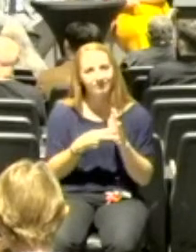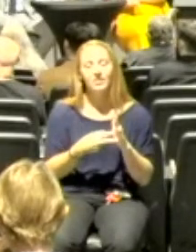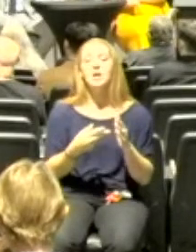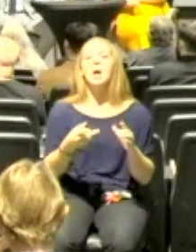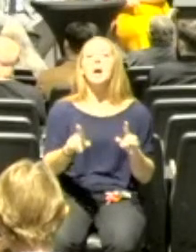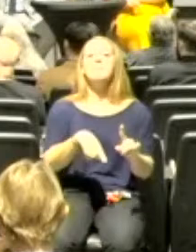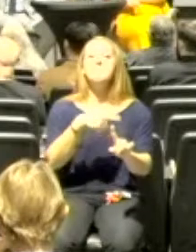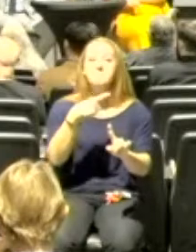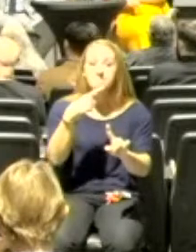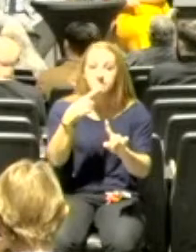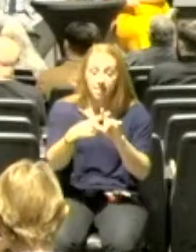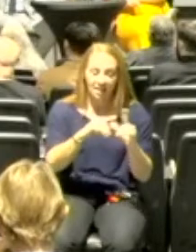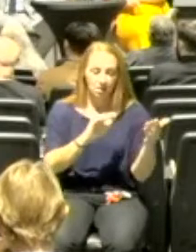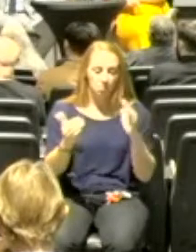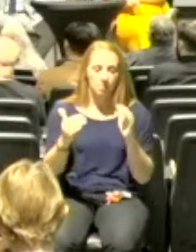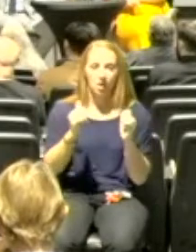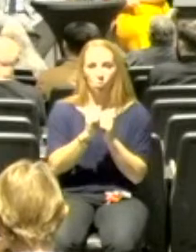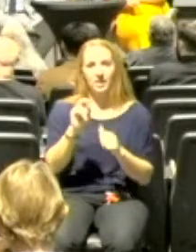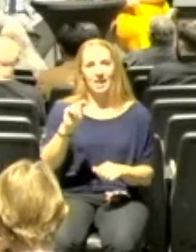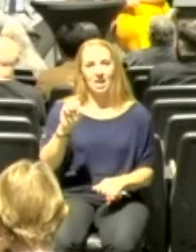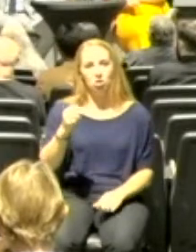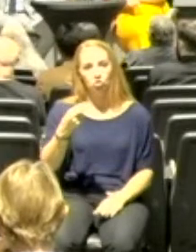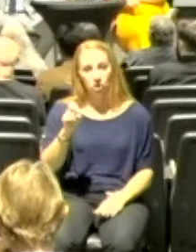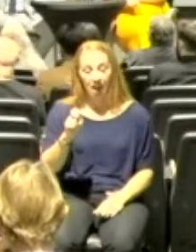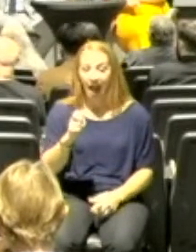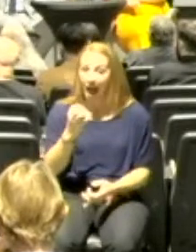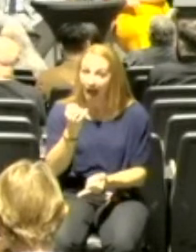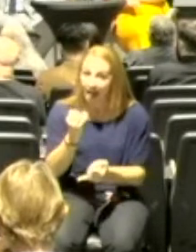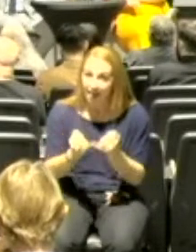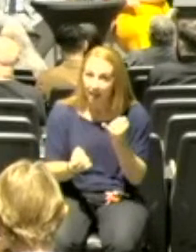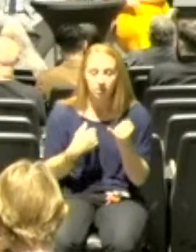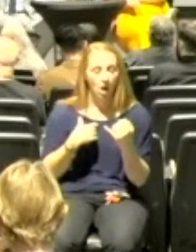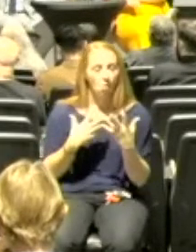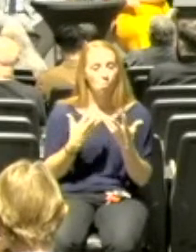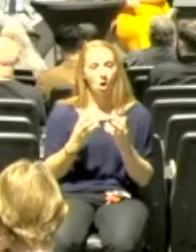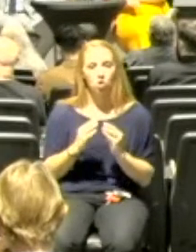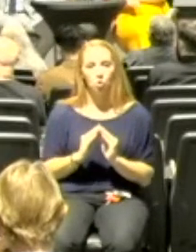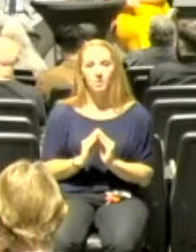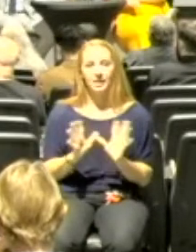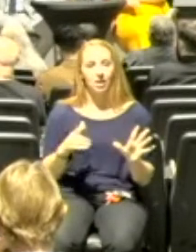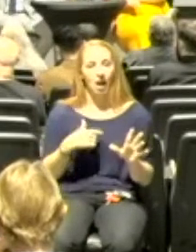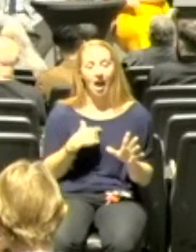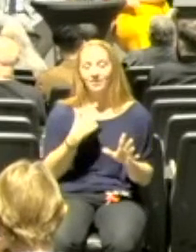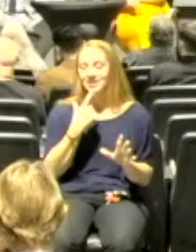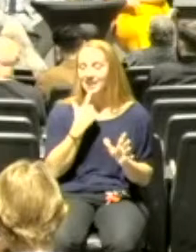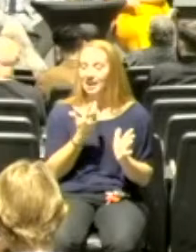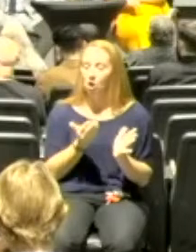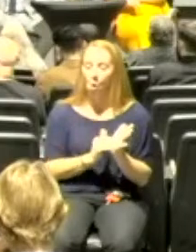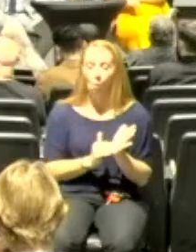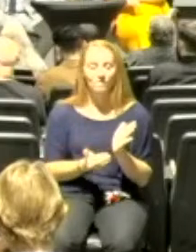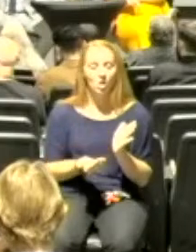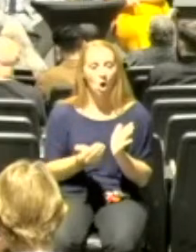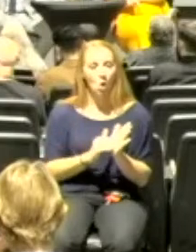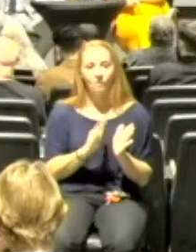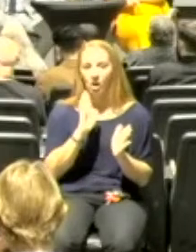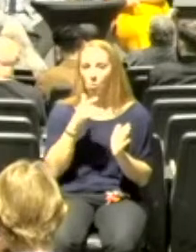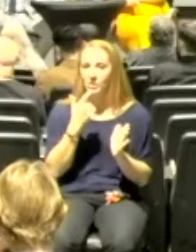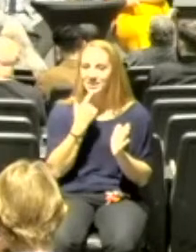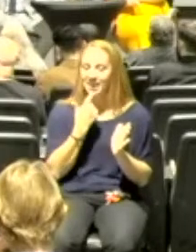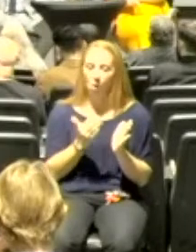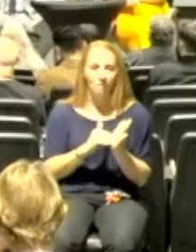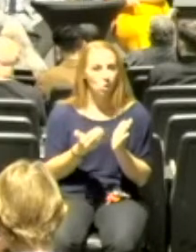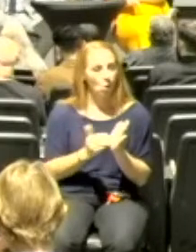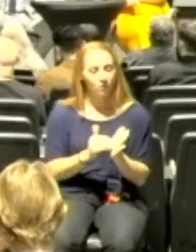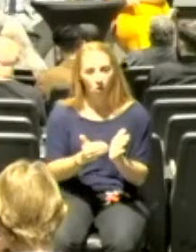system of higher education. And last but not least, and be very clear about this, I've said it 1,500 times, and I will say it 1,500 times